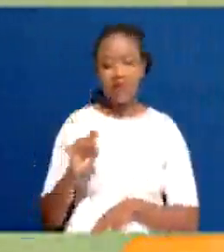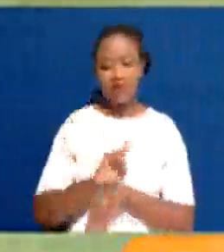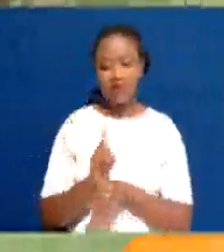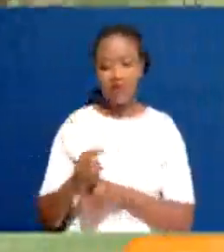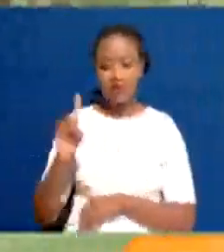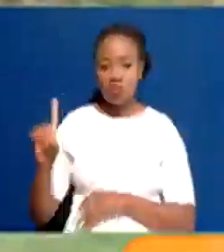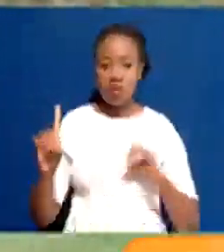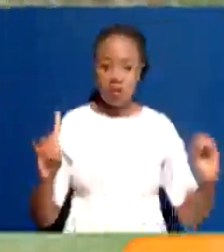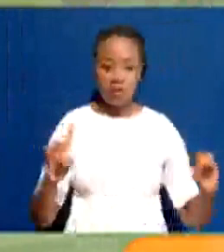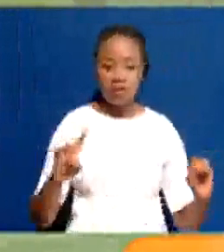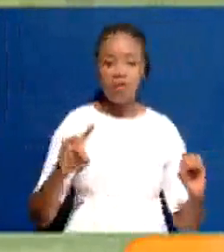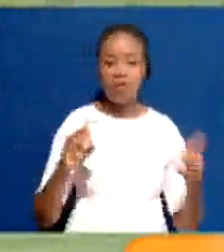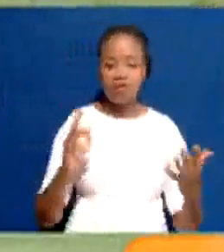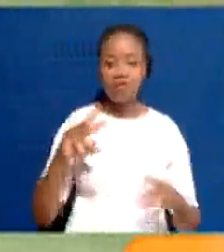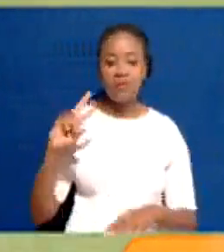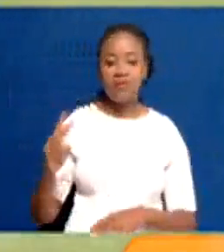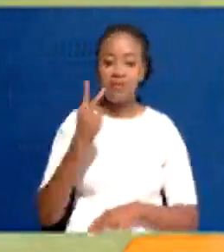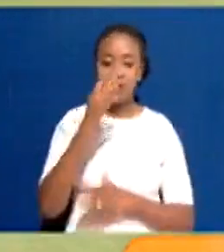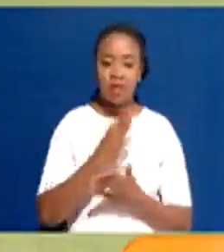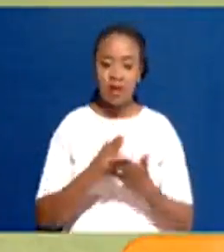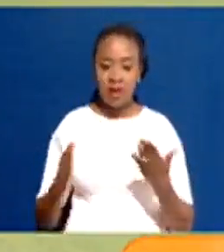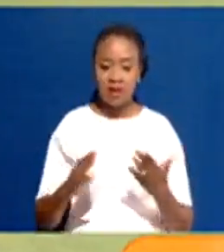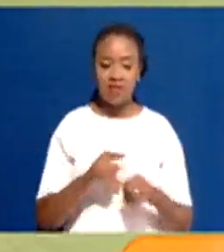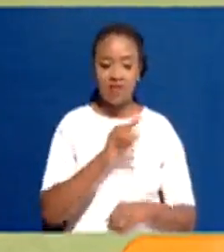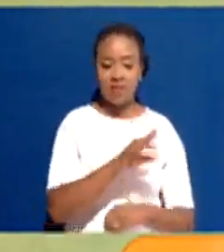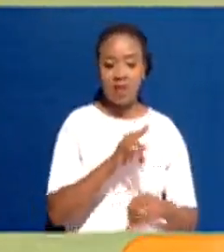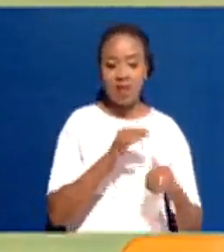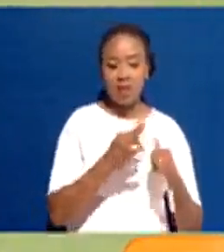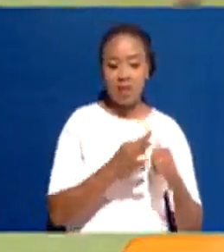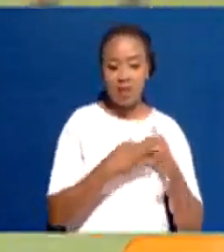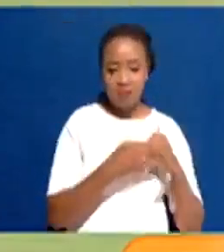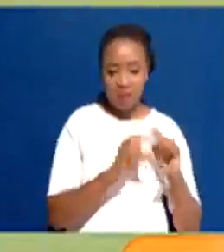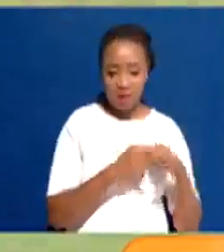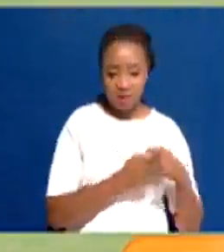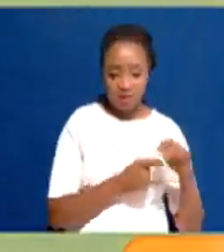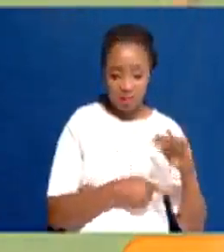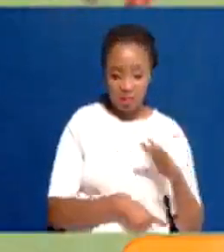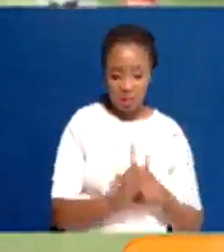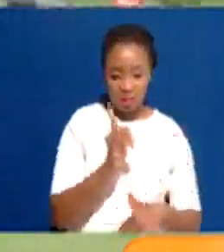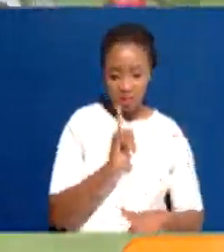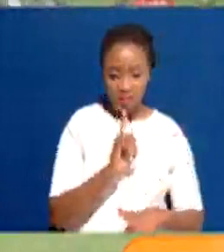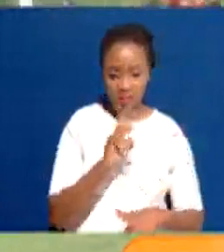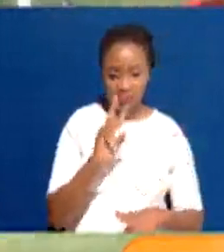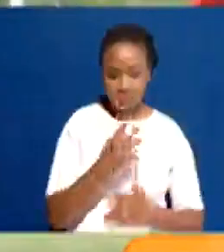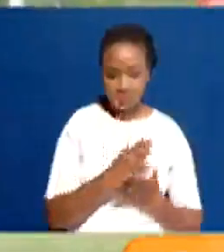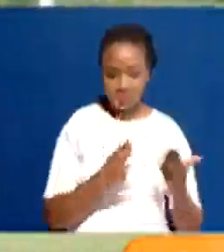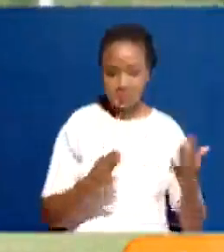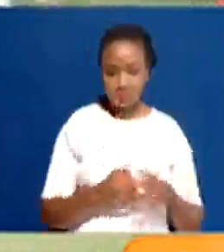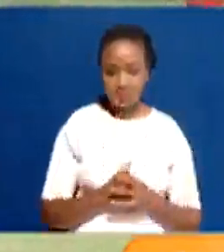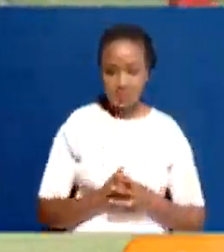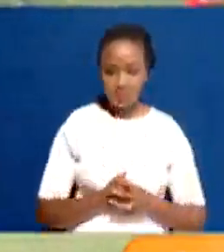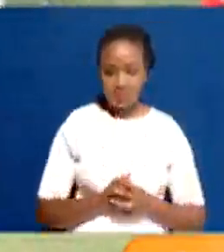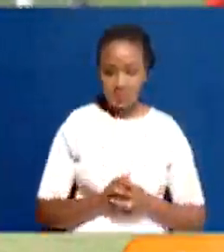1-0 lead into the halftime break. Kibera searched for the equalizer in the second half and got the